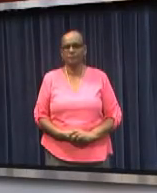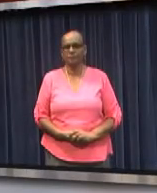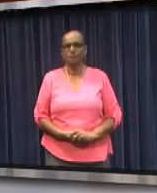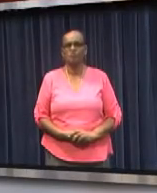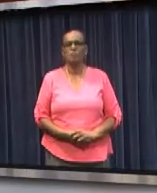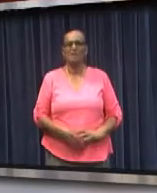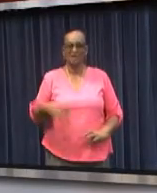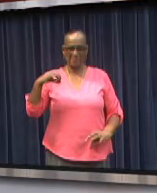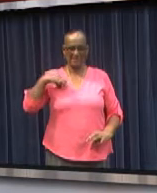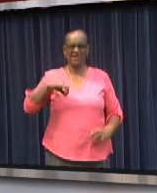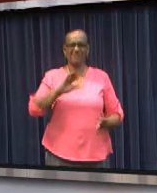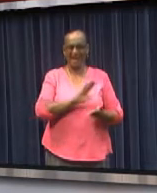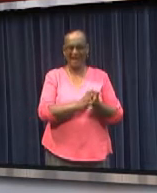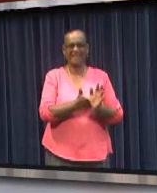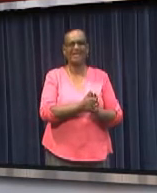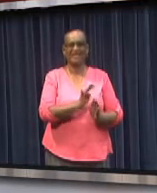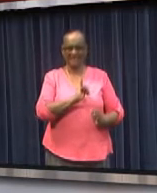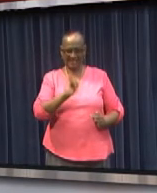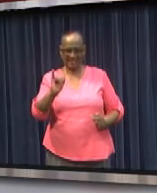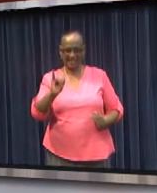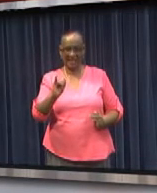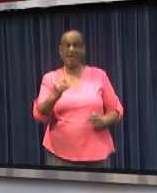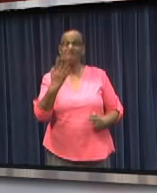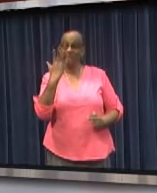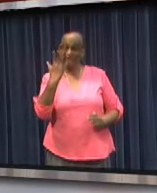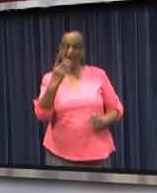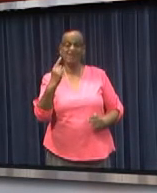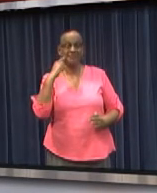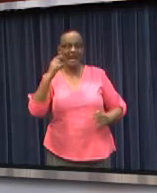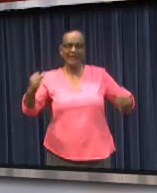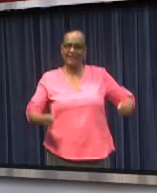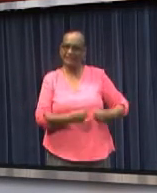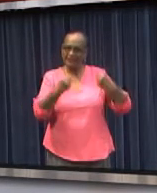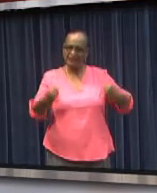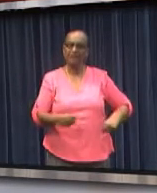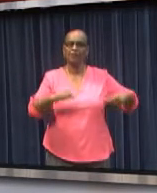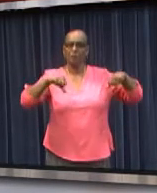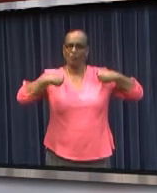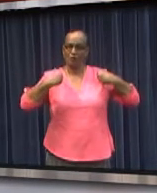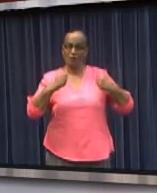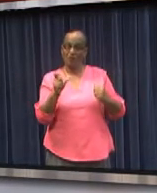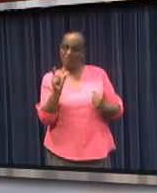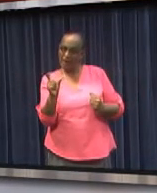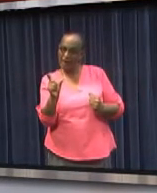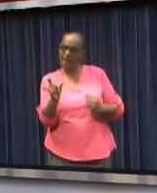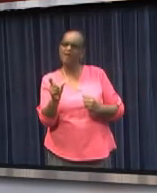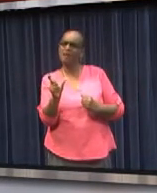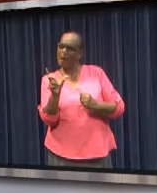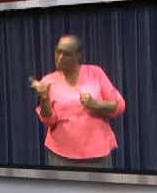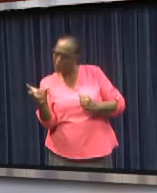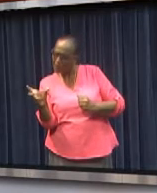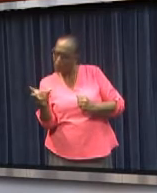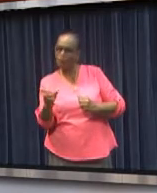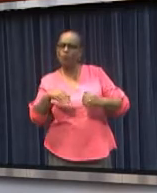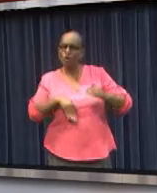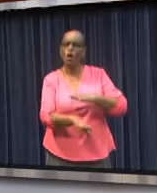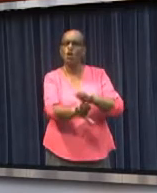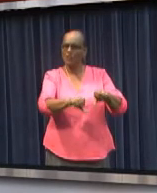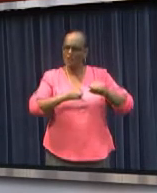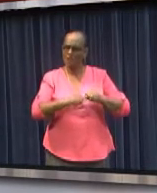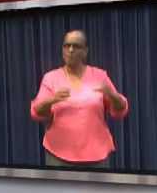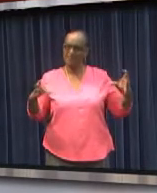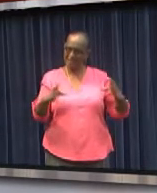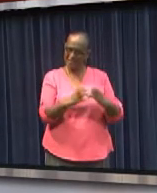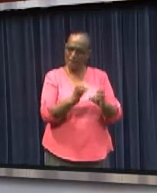The Ministry of Trade and Industry conducted a 5-day training program for small and medium-sized